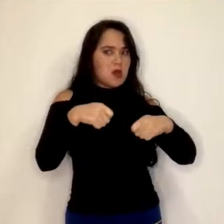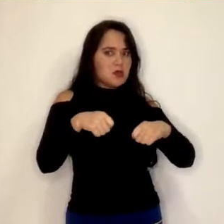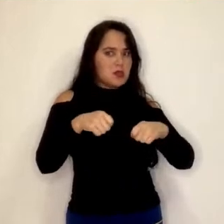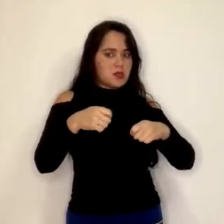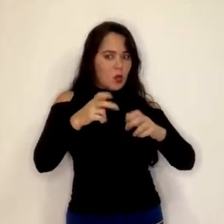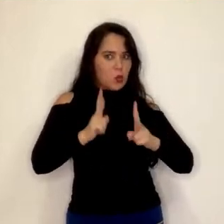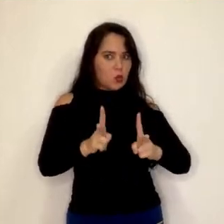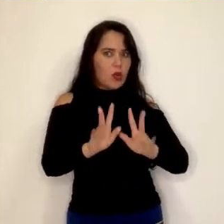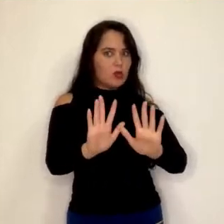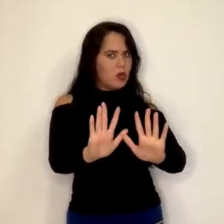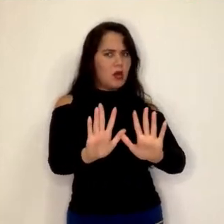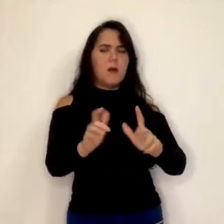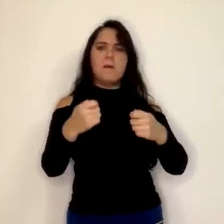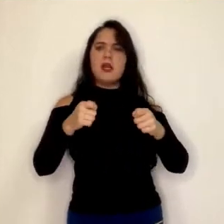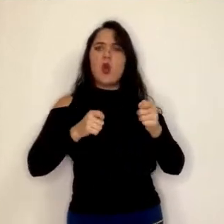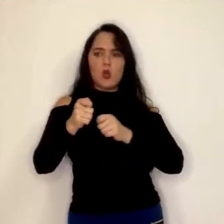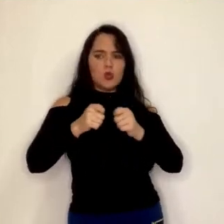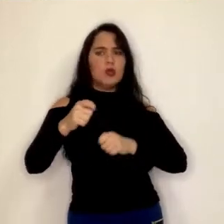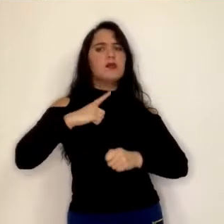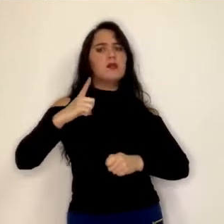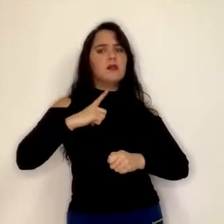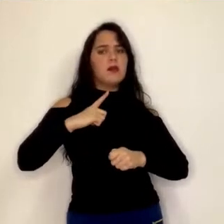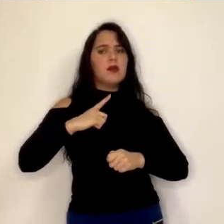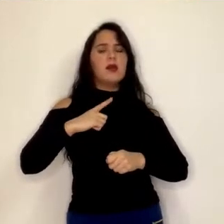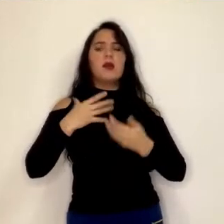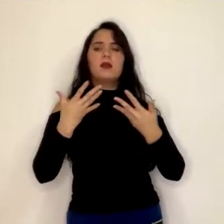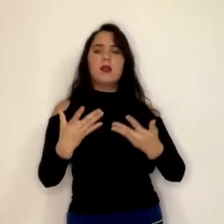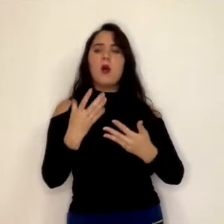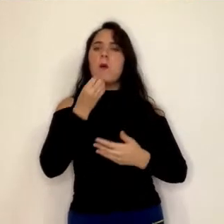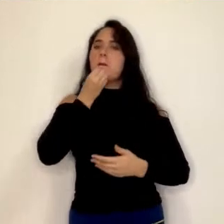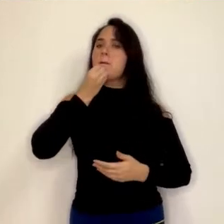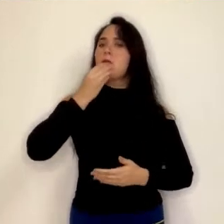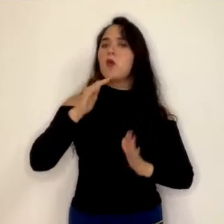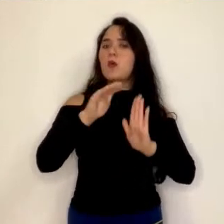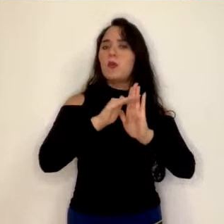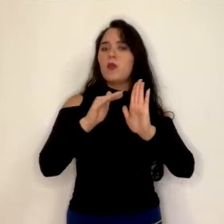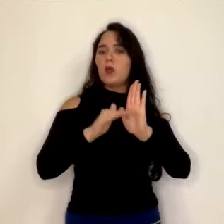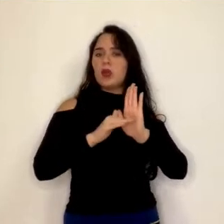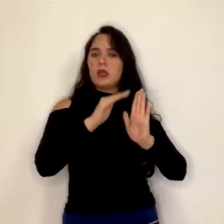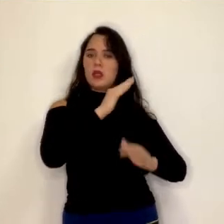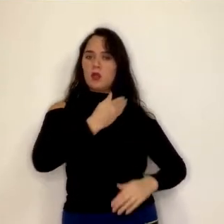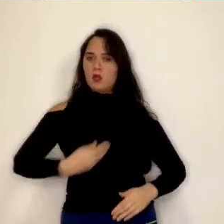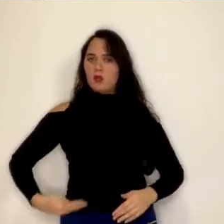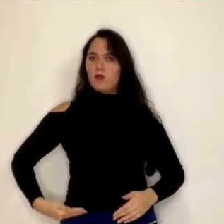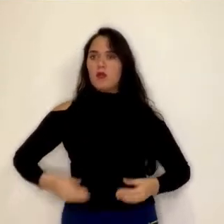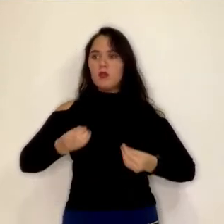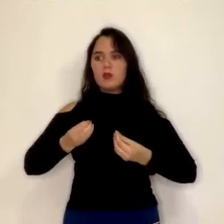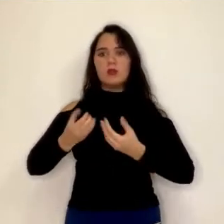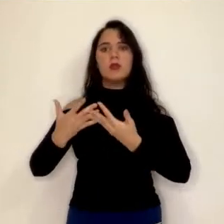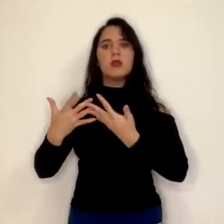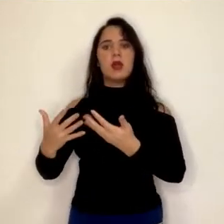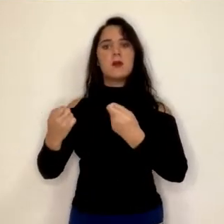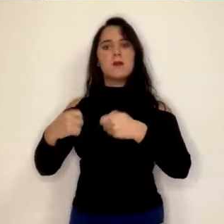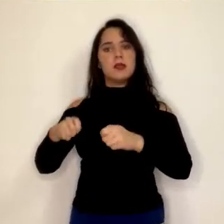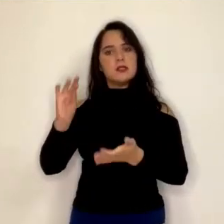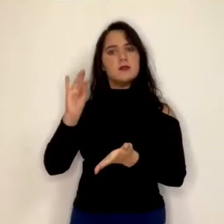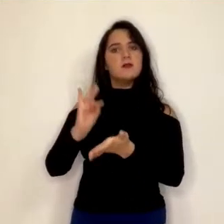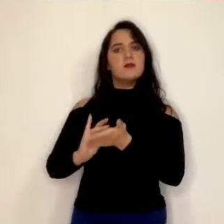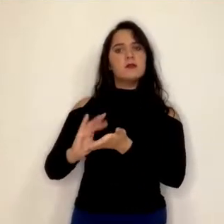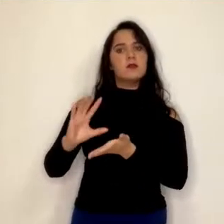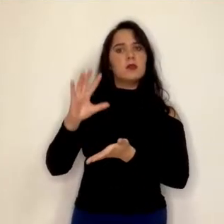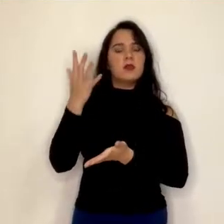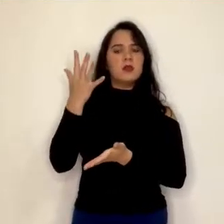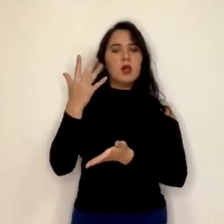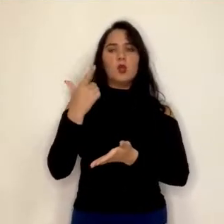What needs to be done is to control it. Good public policies are implemented and controlled, and there's